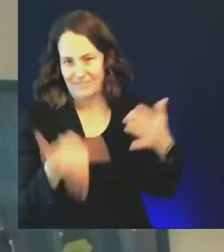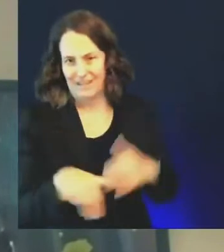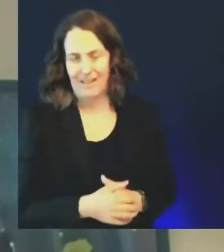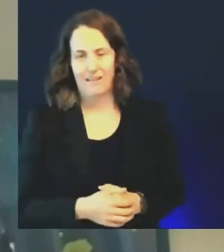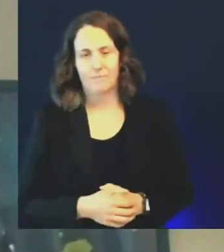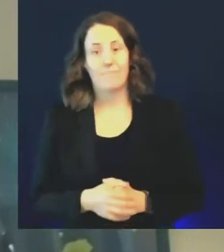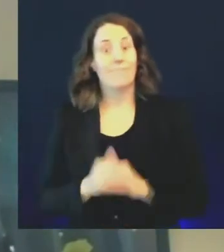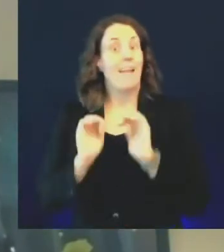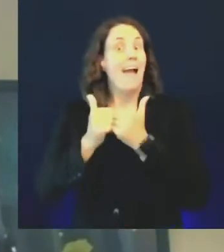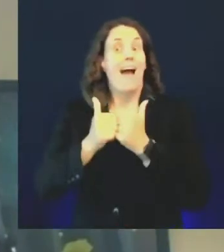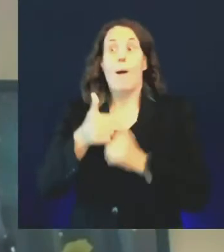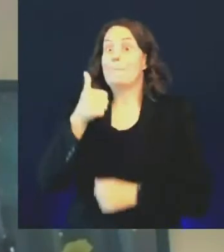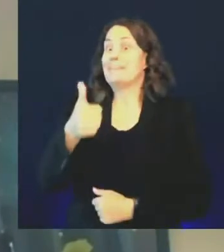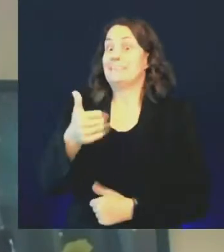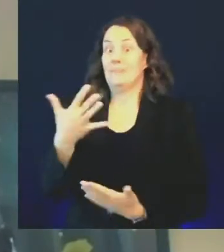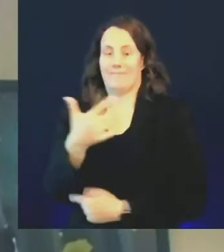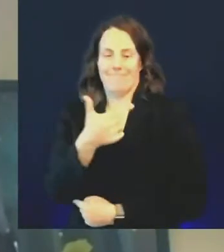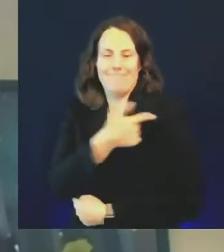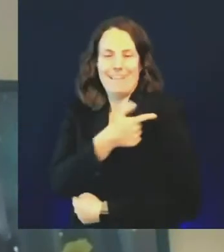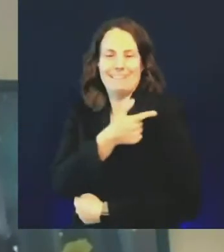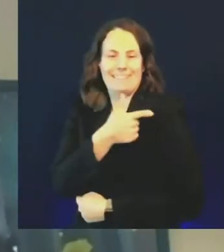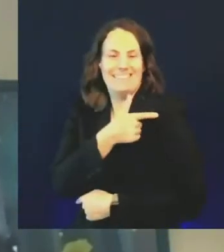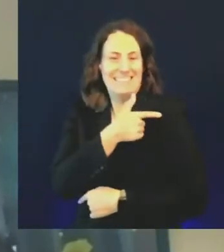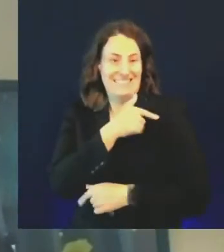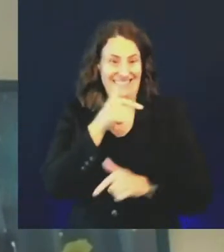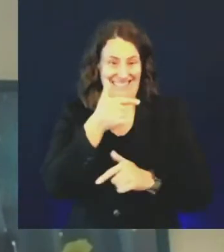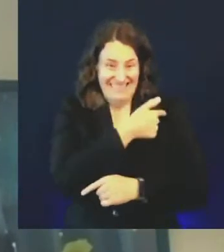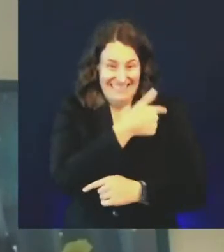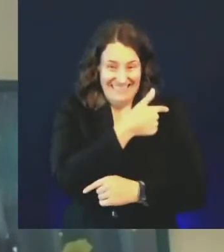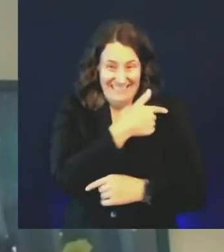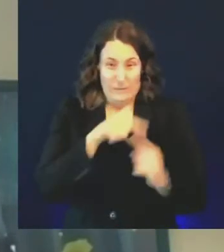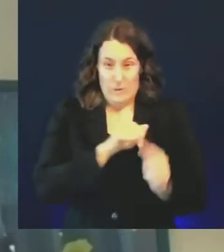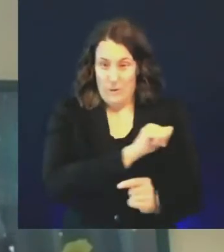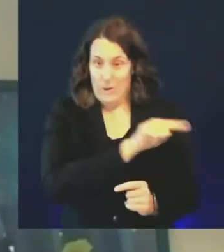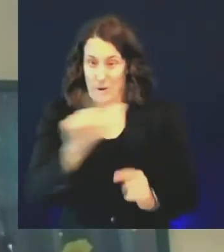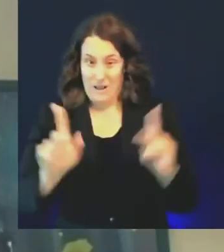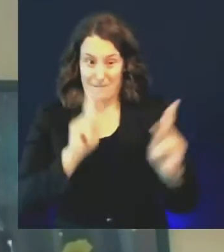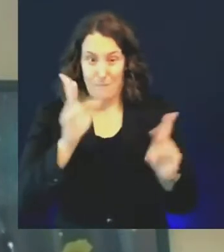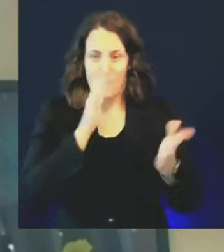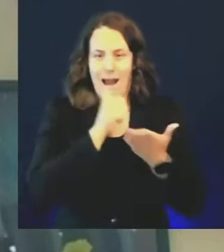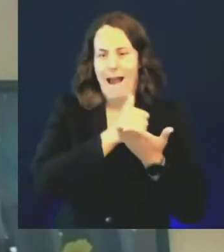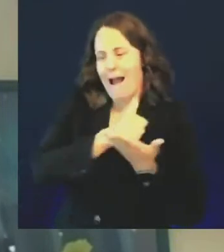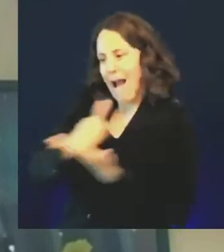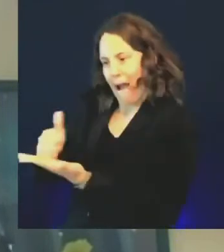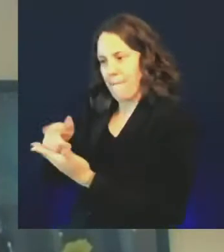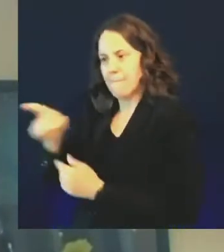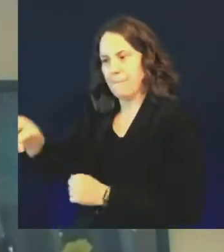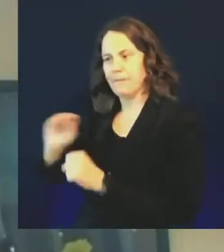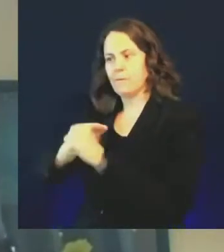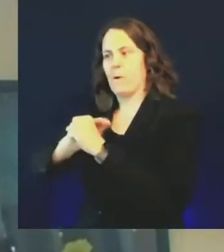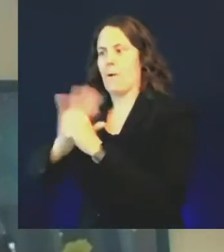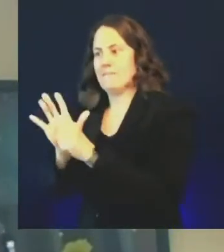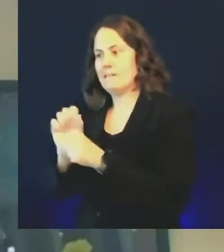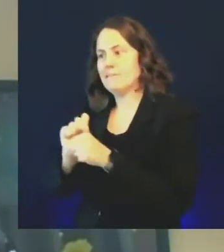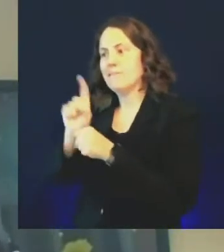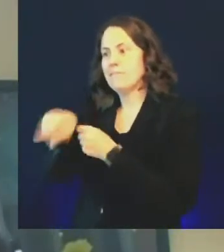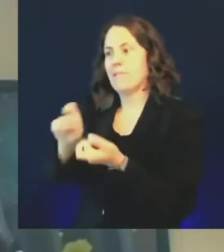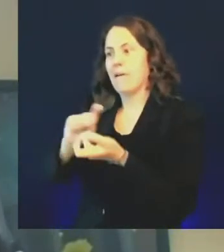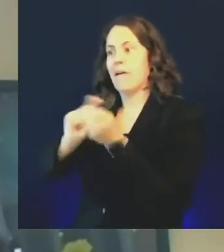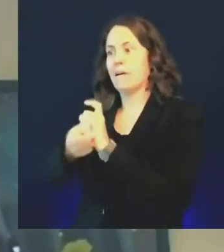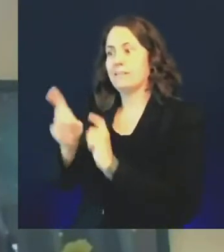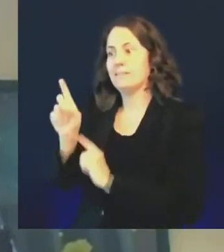hospitals filled to capacity. So please protect yourself your family and friends,